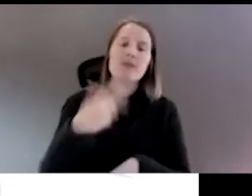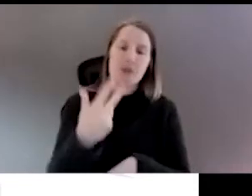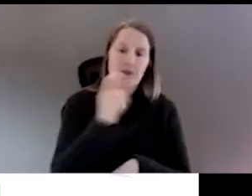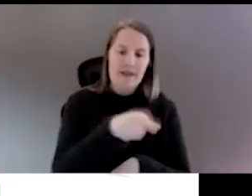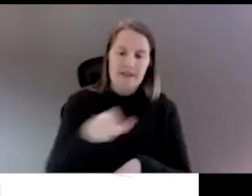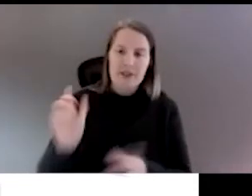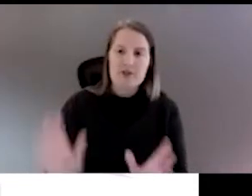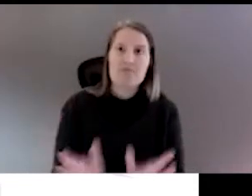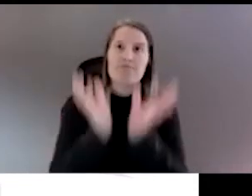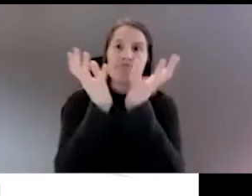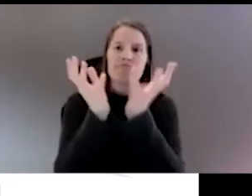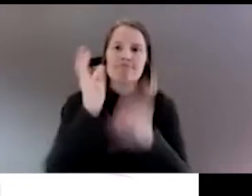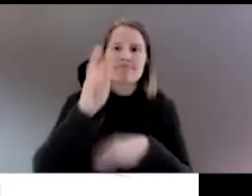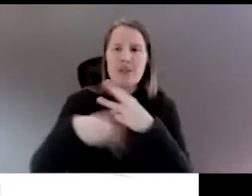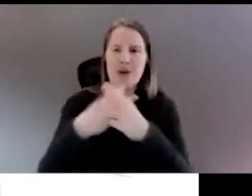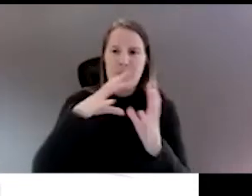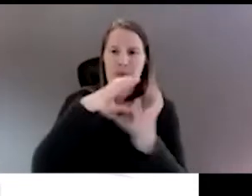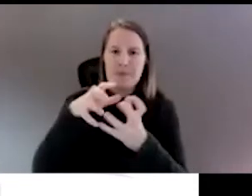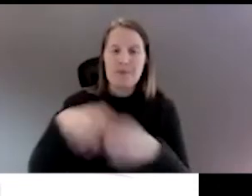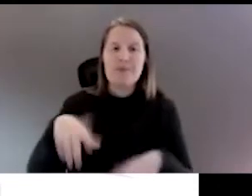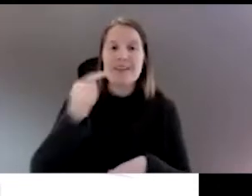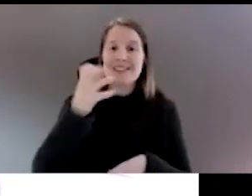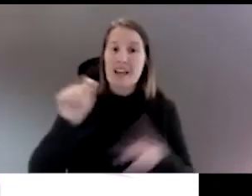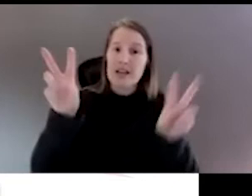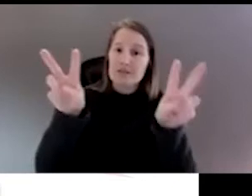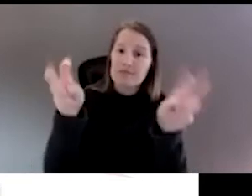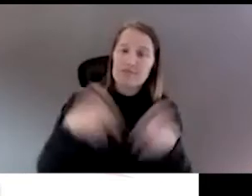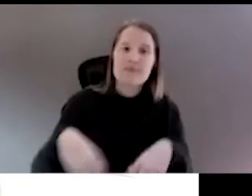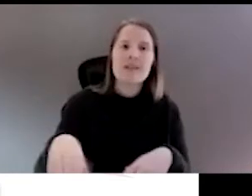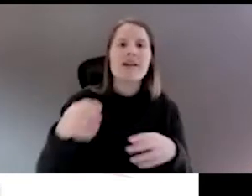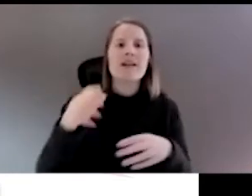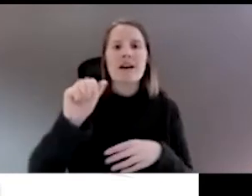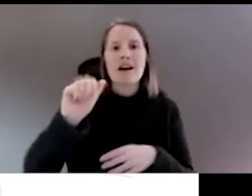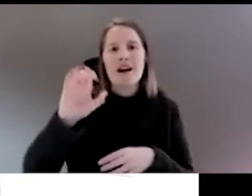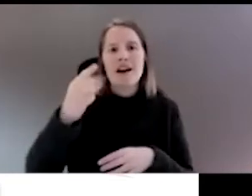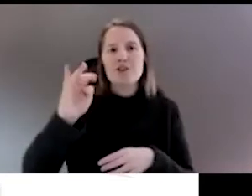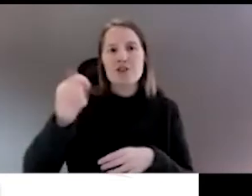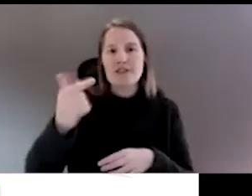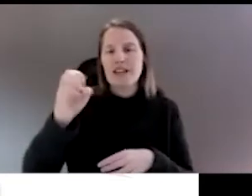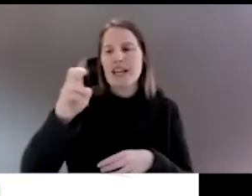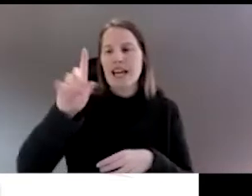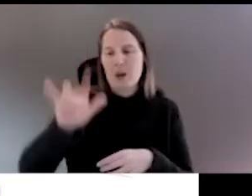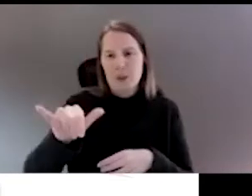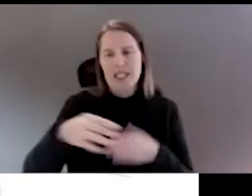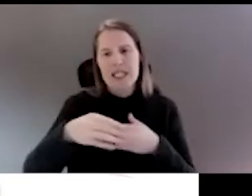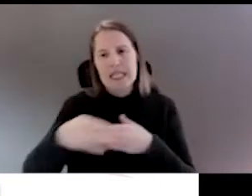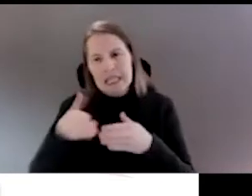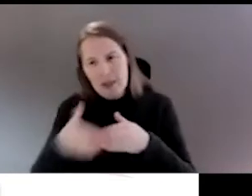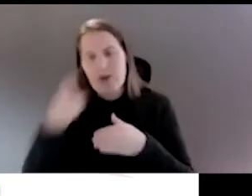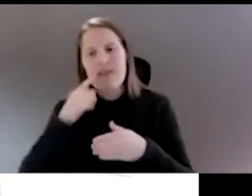Text: Achieving equity, leading the way in the next decade. Hashtag AUCD2020 Tuesday plenary.